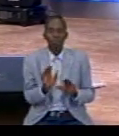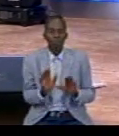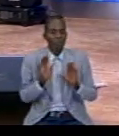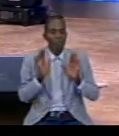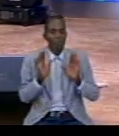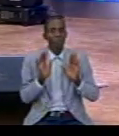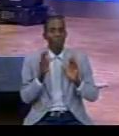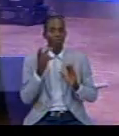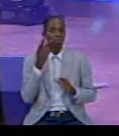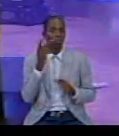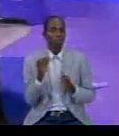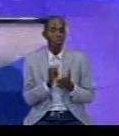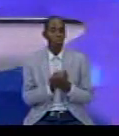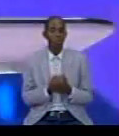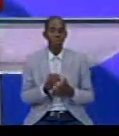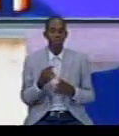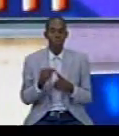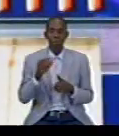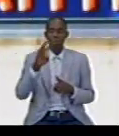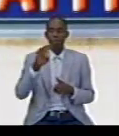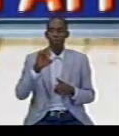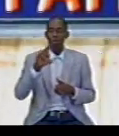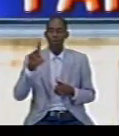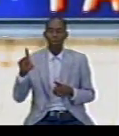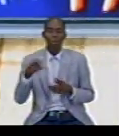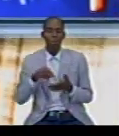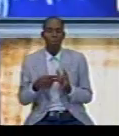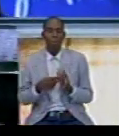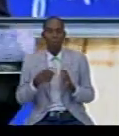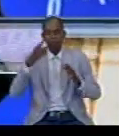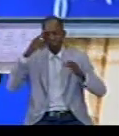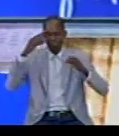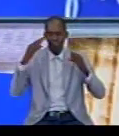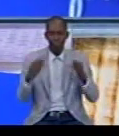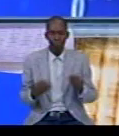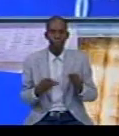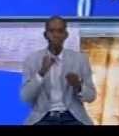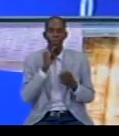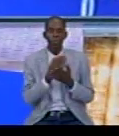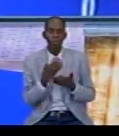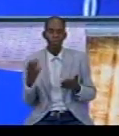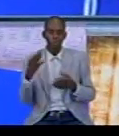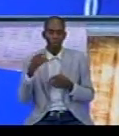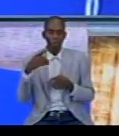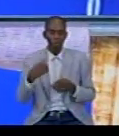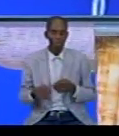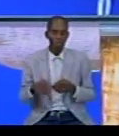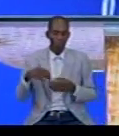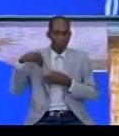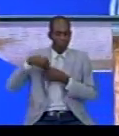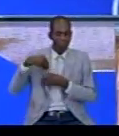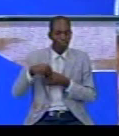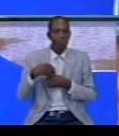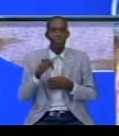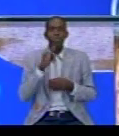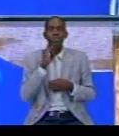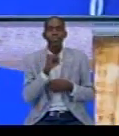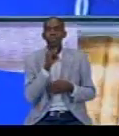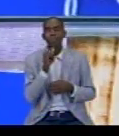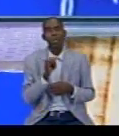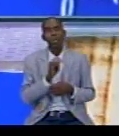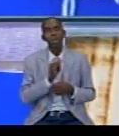that will. That means to make up your mind. It's something of the will. It is not something I wish. I don't fear.